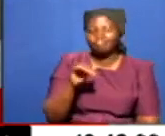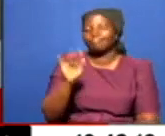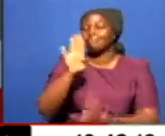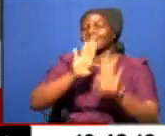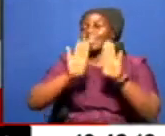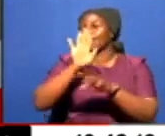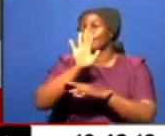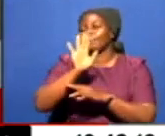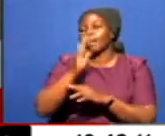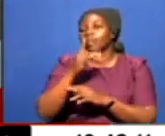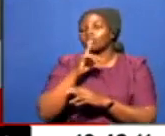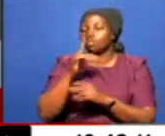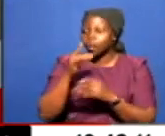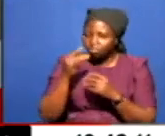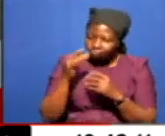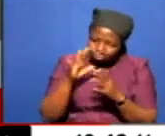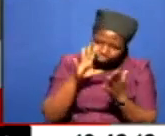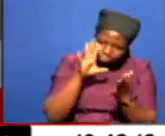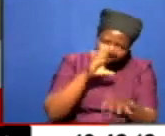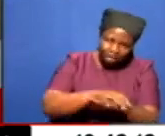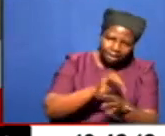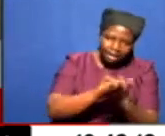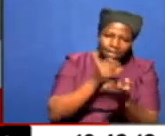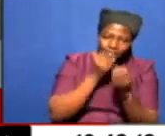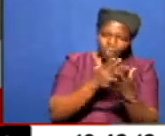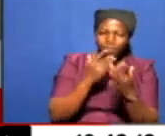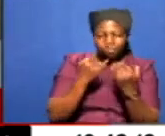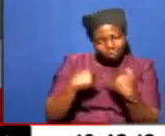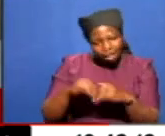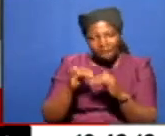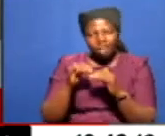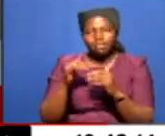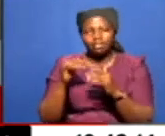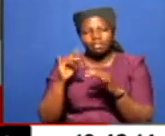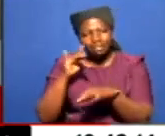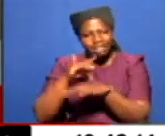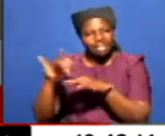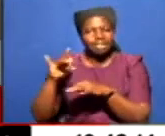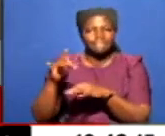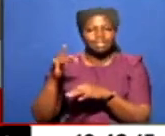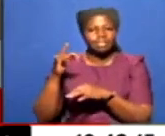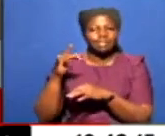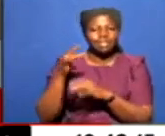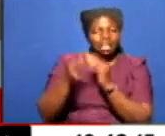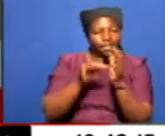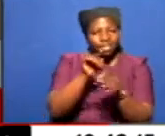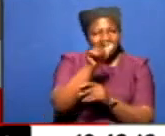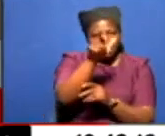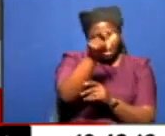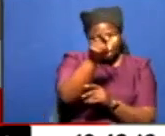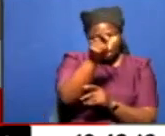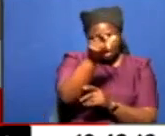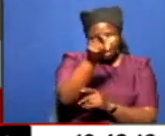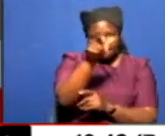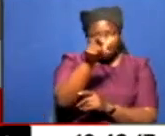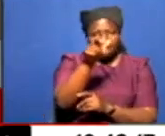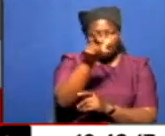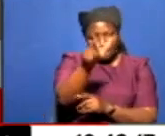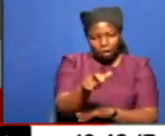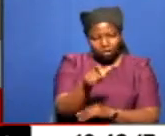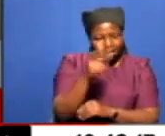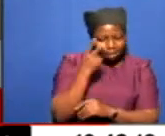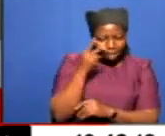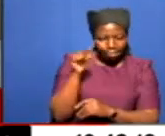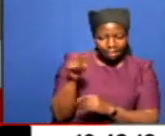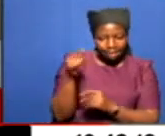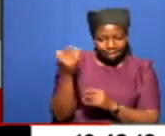try and sensitize that if this victim would see this in their child, would it